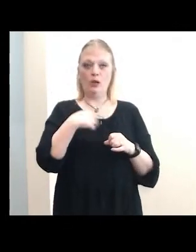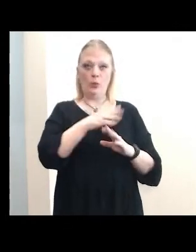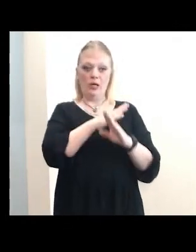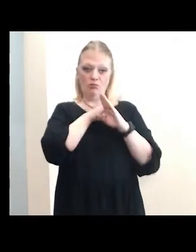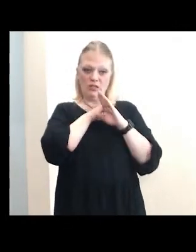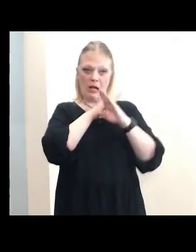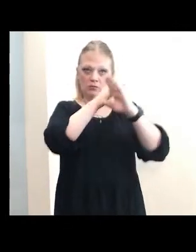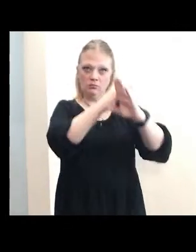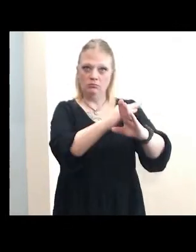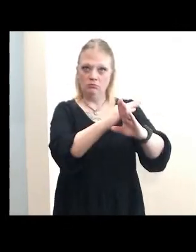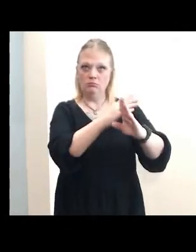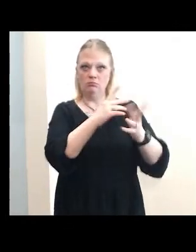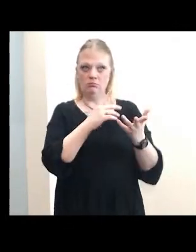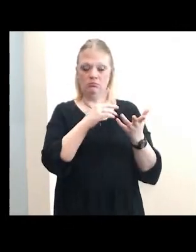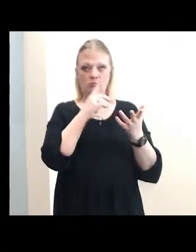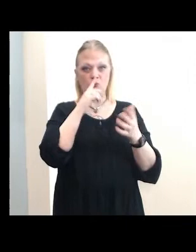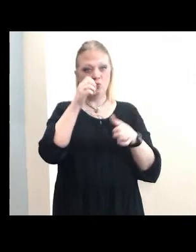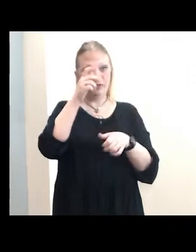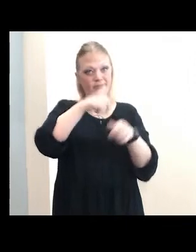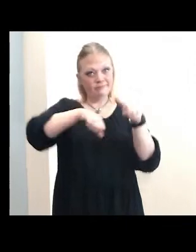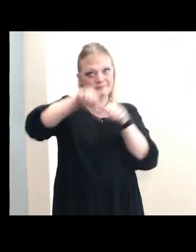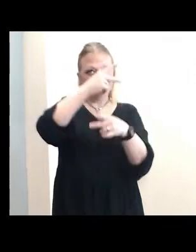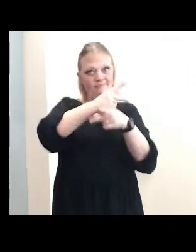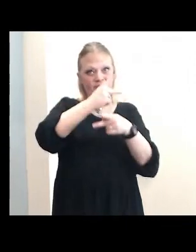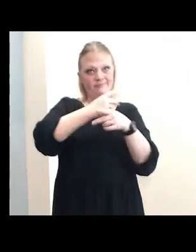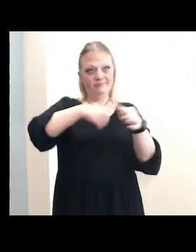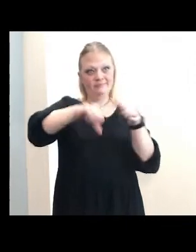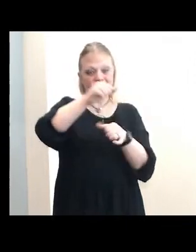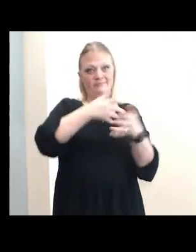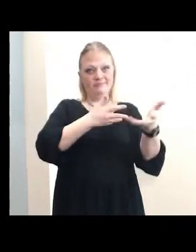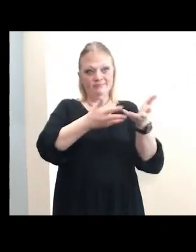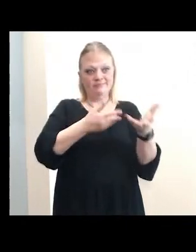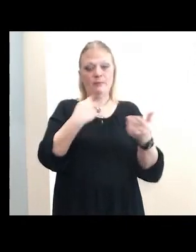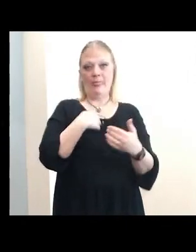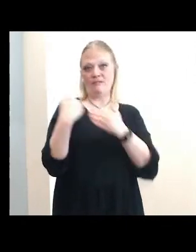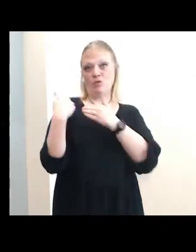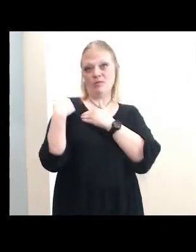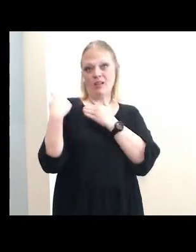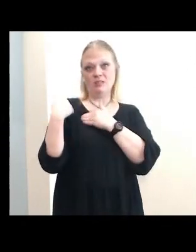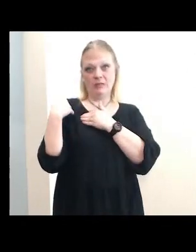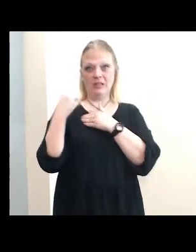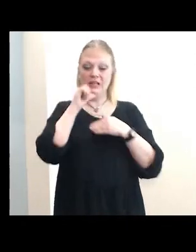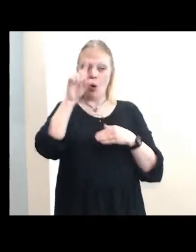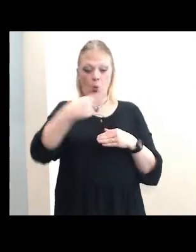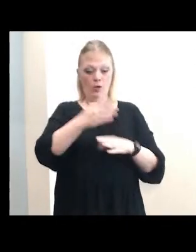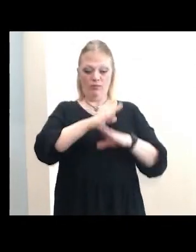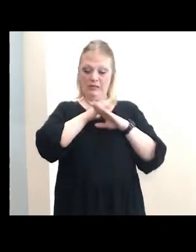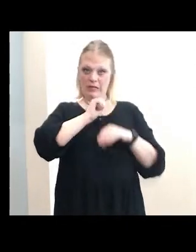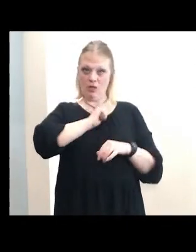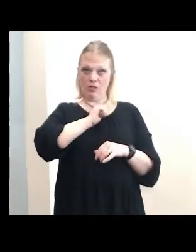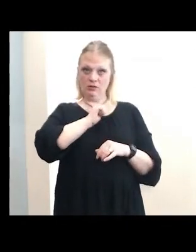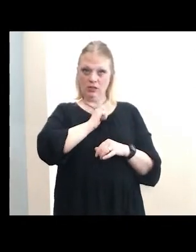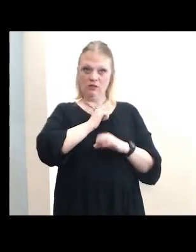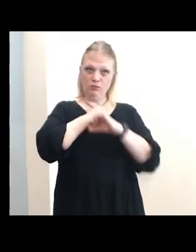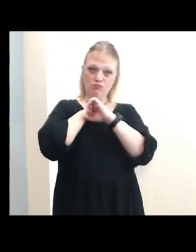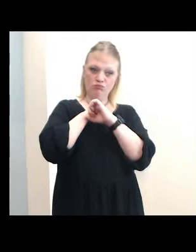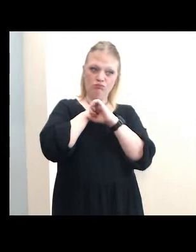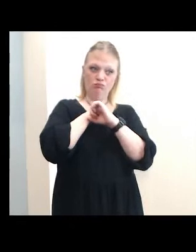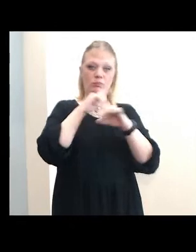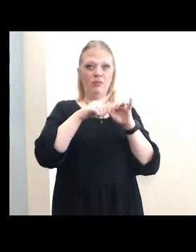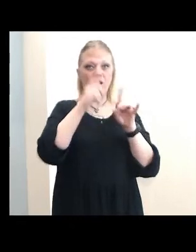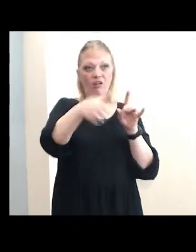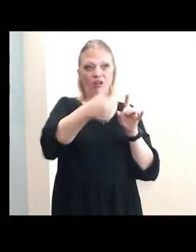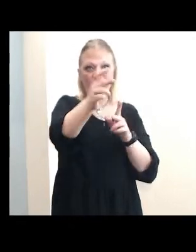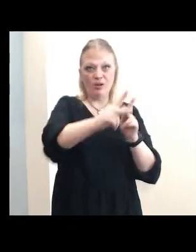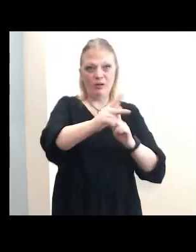that we're protecting our neighbors. We are our brothers and sisters' keeper. We have a responsibility not only to protect ourselves and our immediate family, but those around